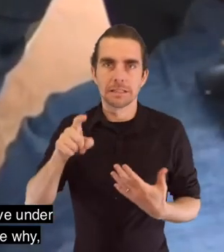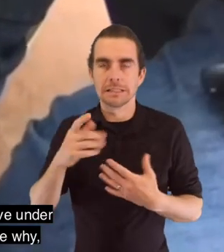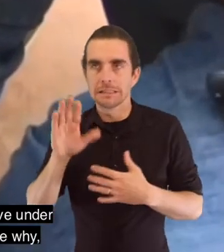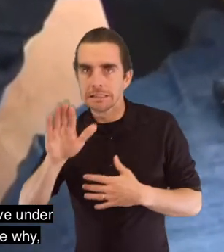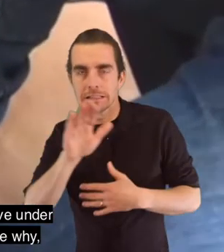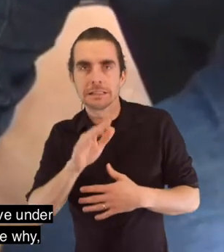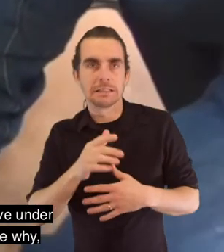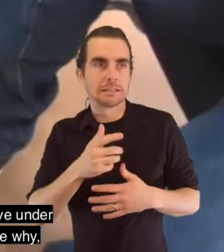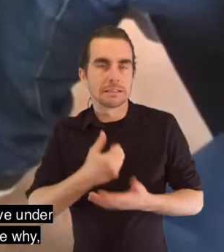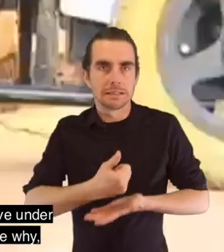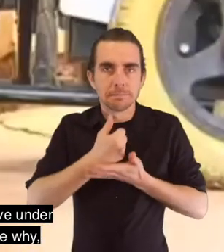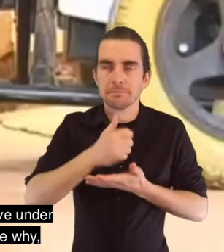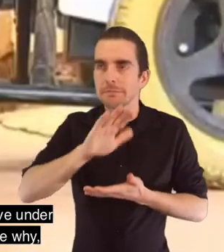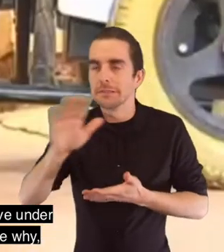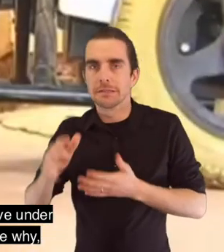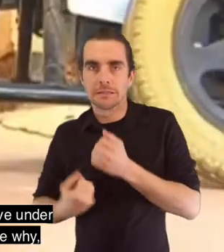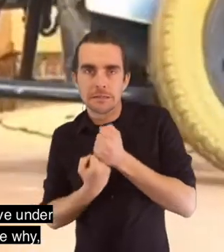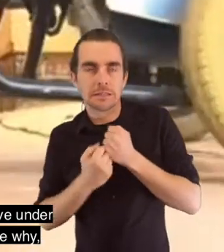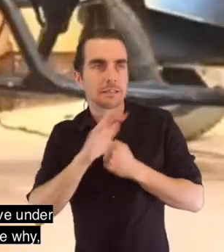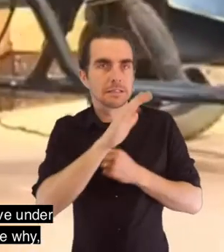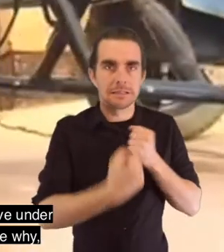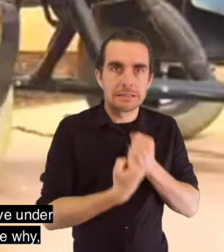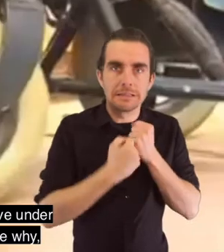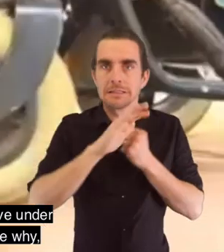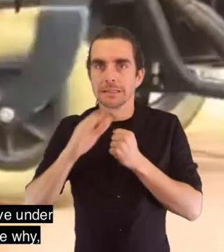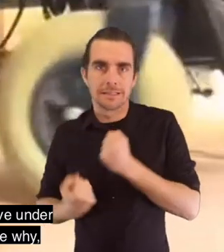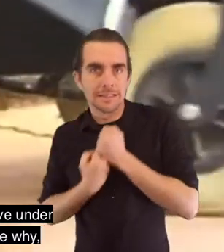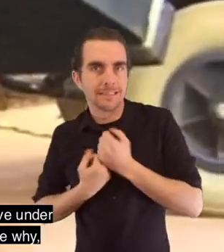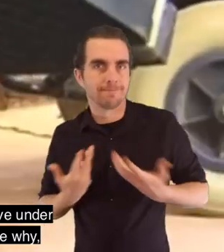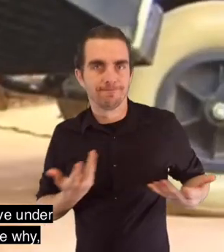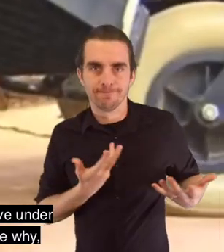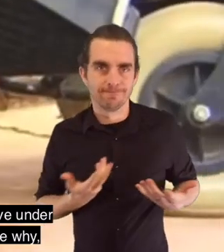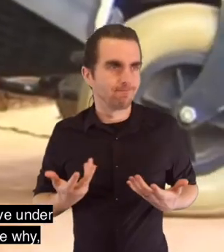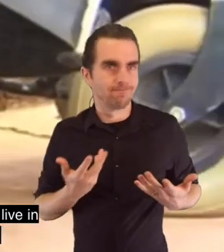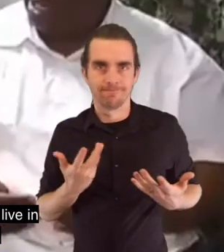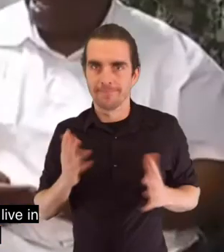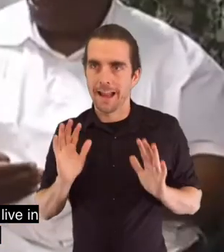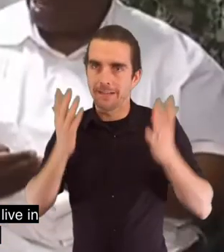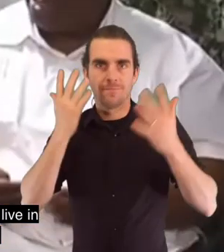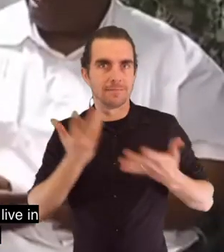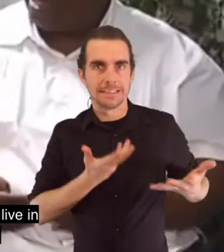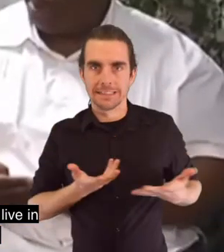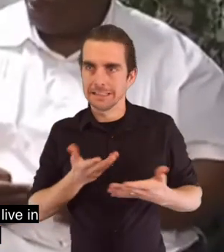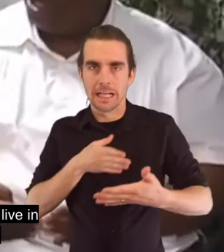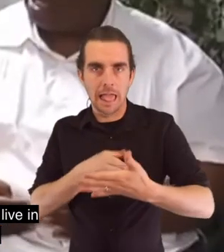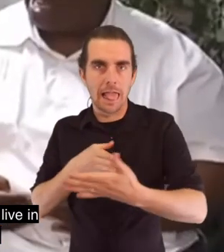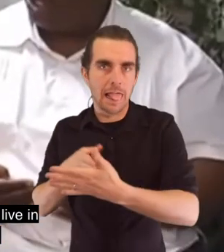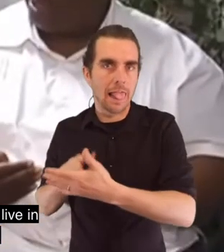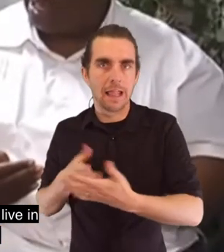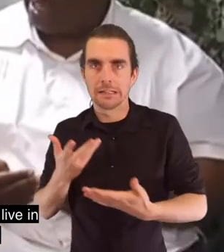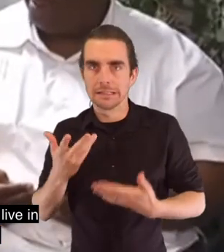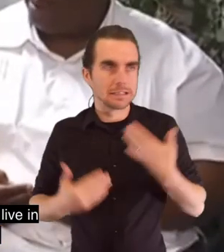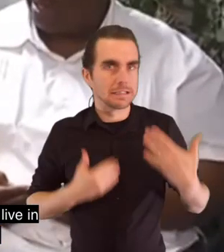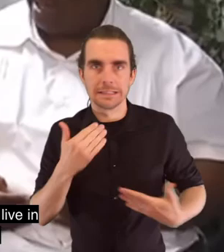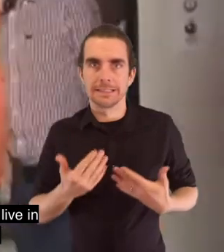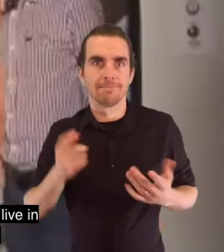constantly live under that dependency mentality, because why? The surrounding that we live in pushes us to be